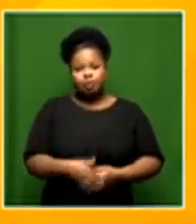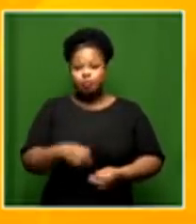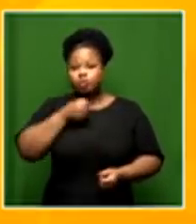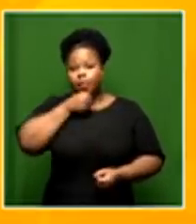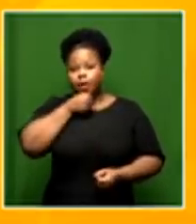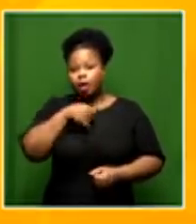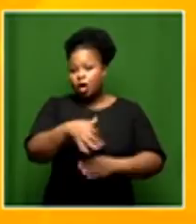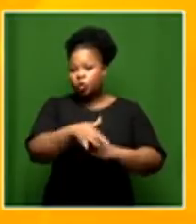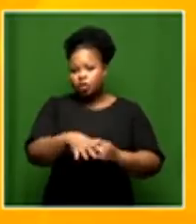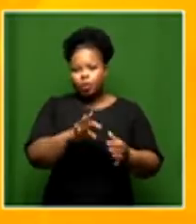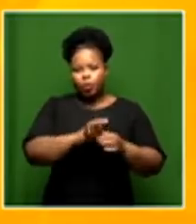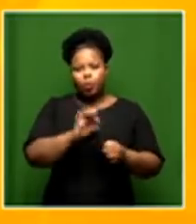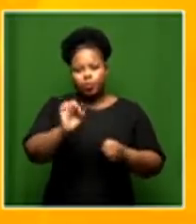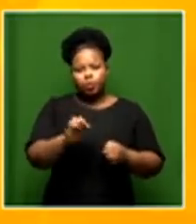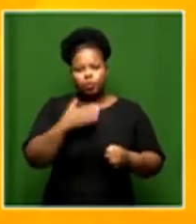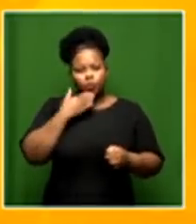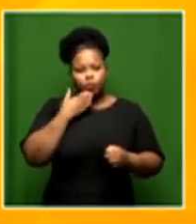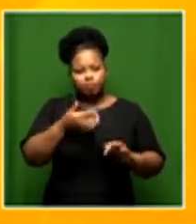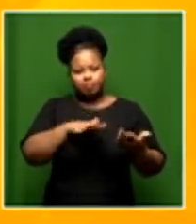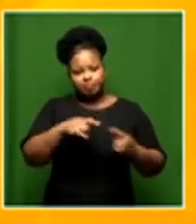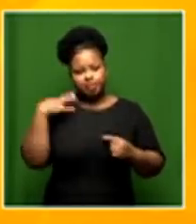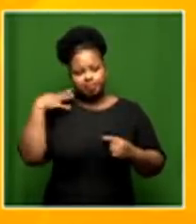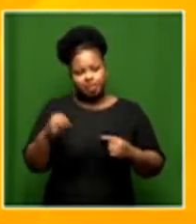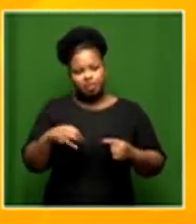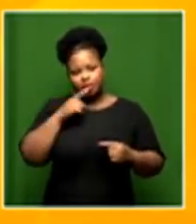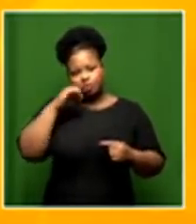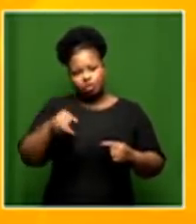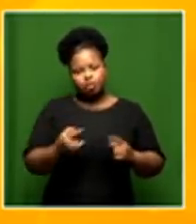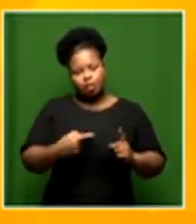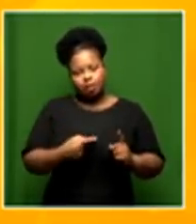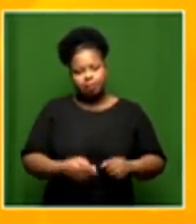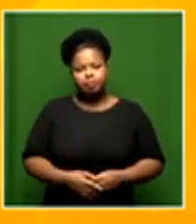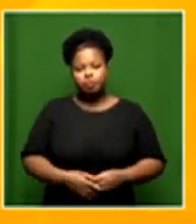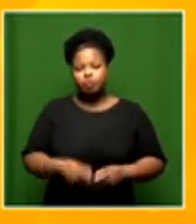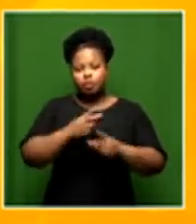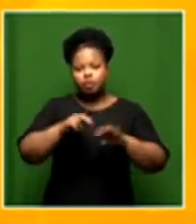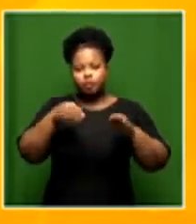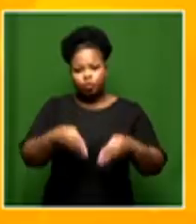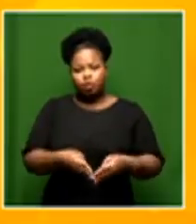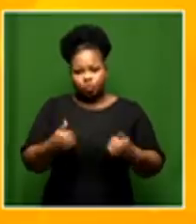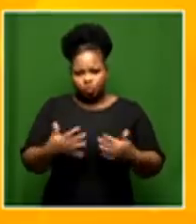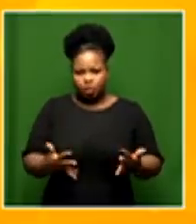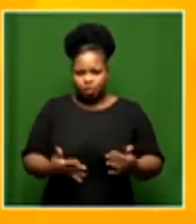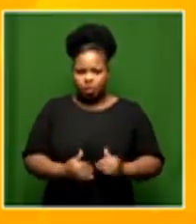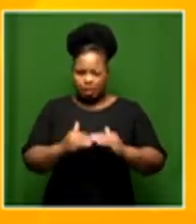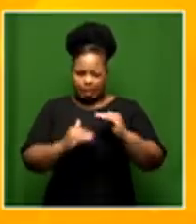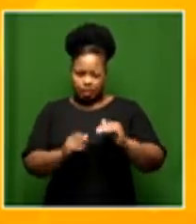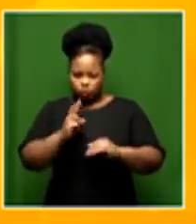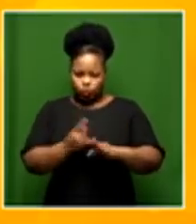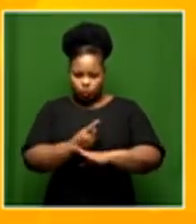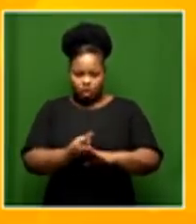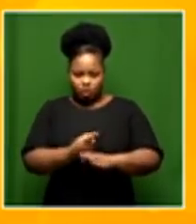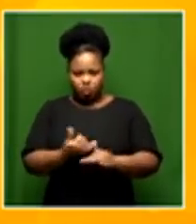reporter outside the homestead of the late Minister in the Presidency, Jackson Mthembu. The funeral service will start in under 2 hours,